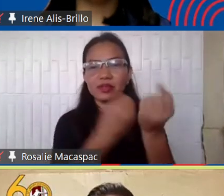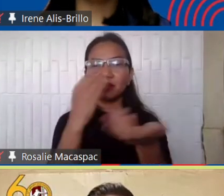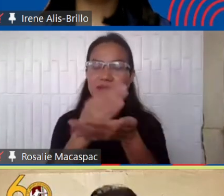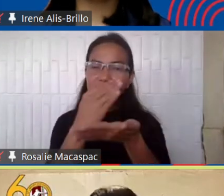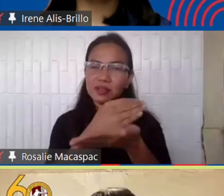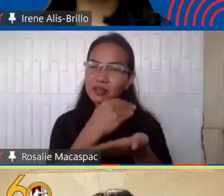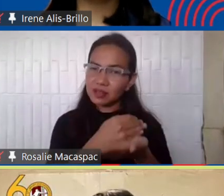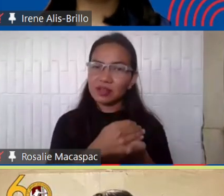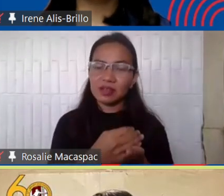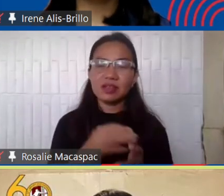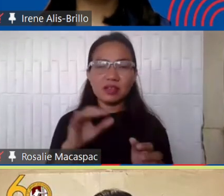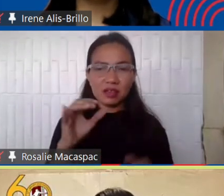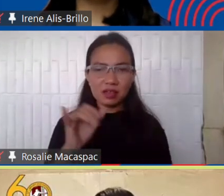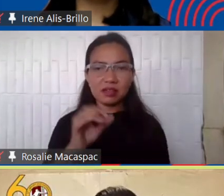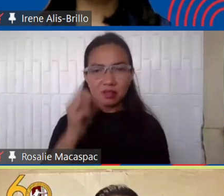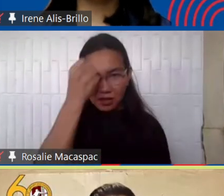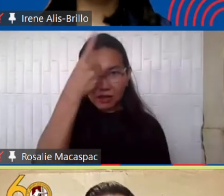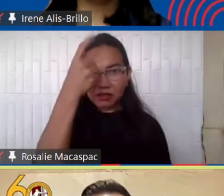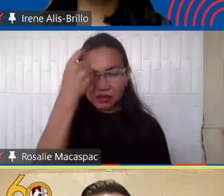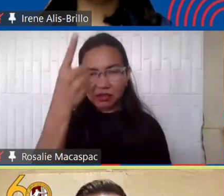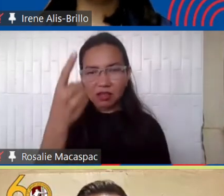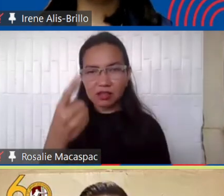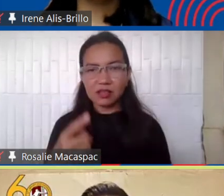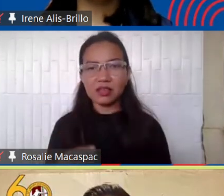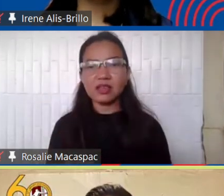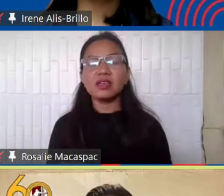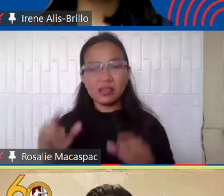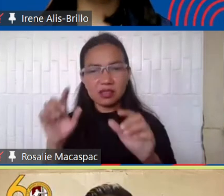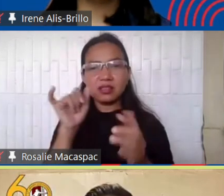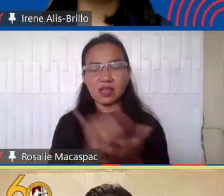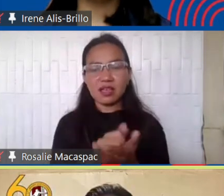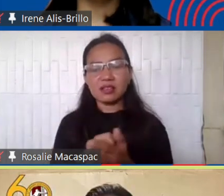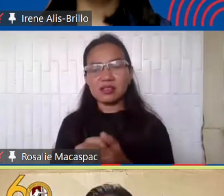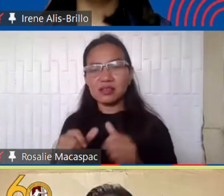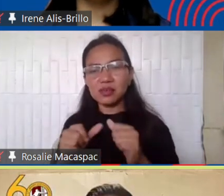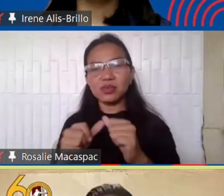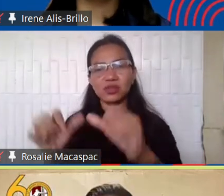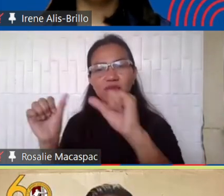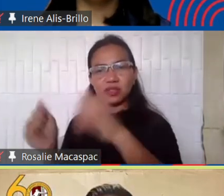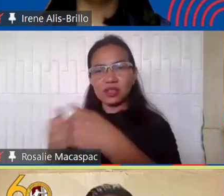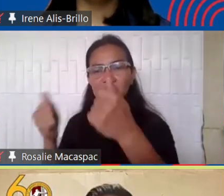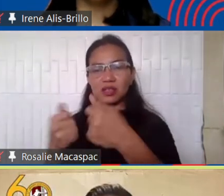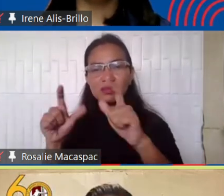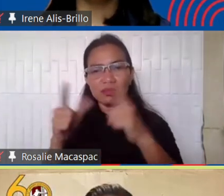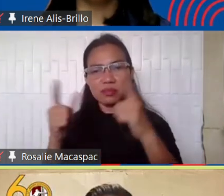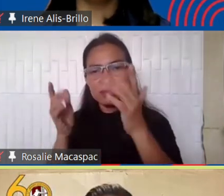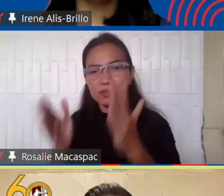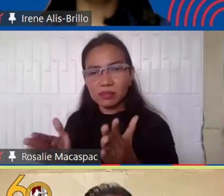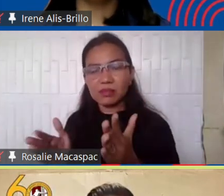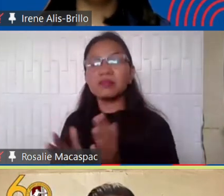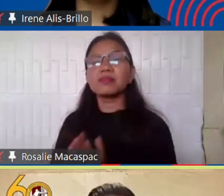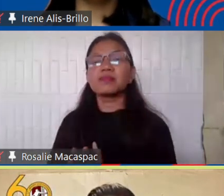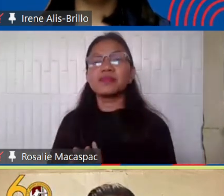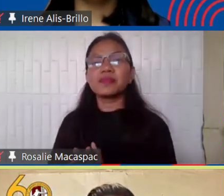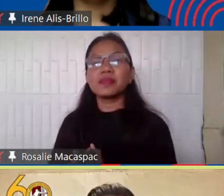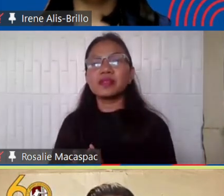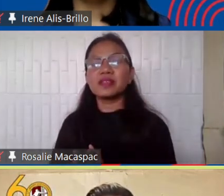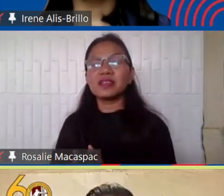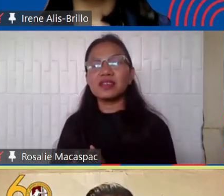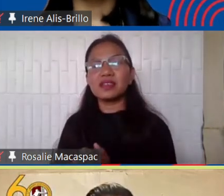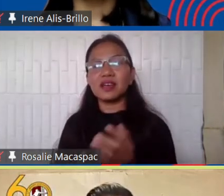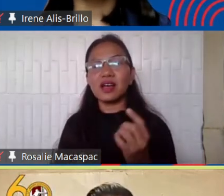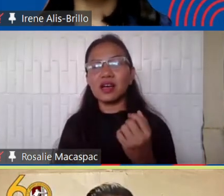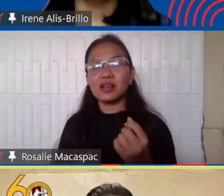understand that it's really a constant challenge for librarians to contend